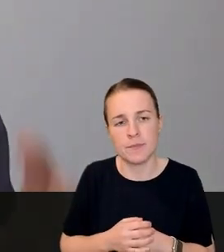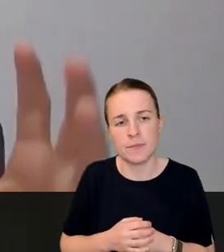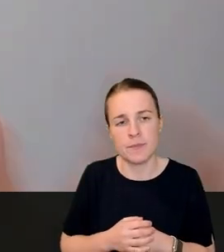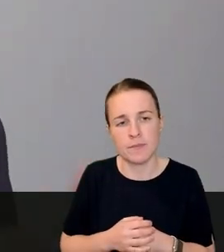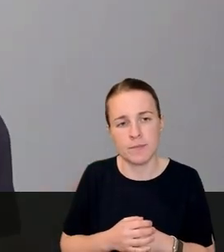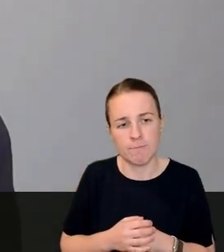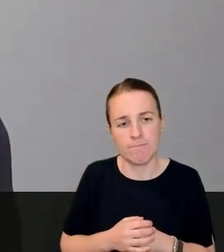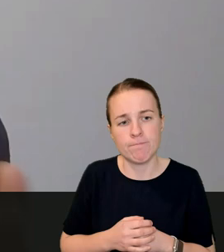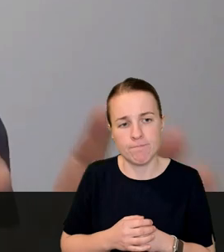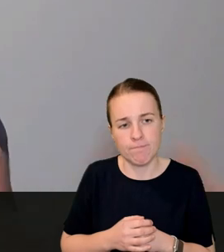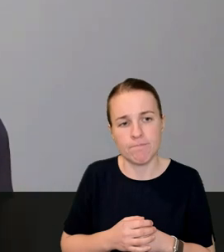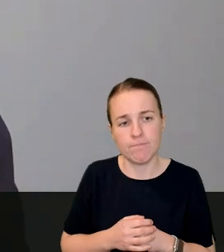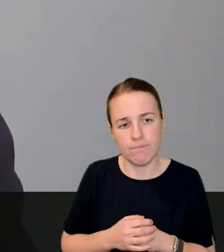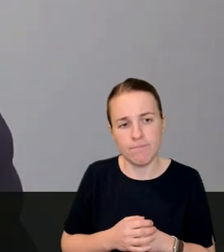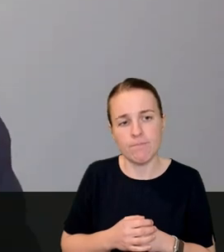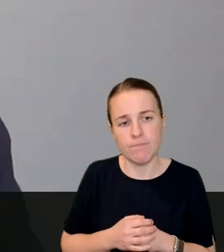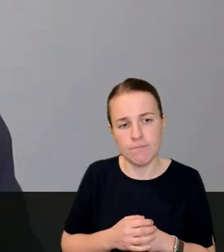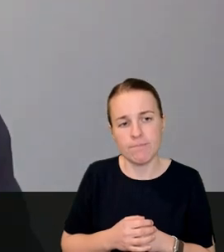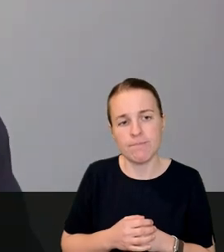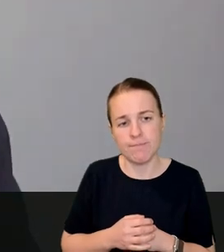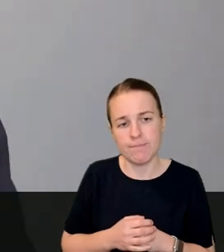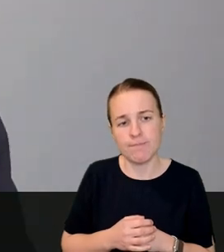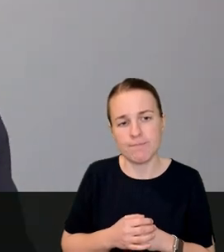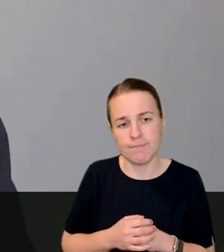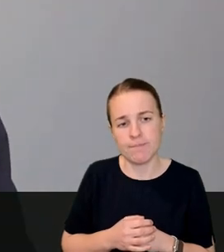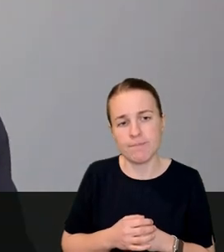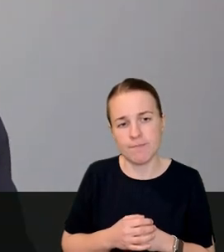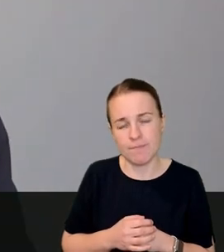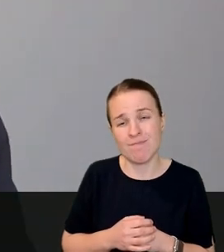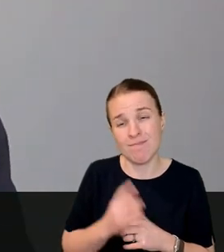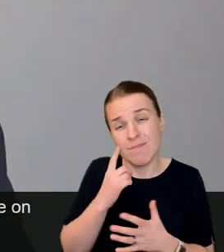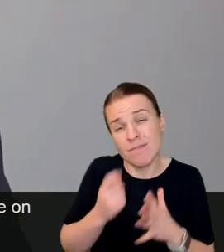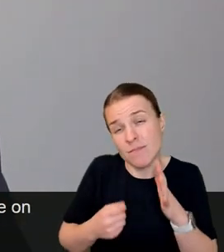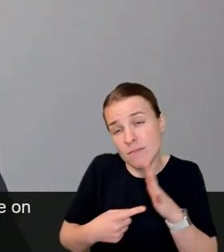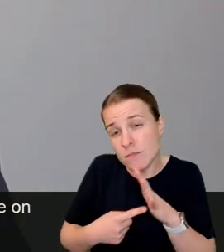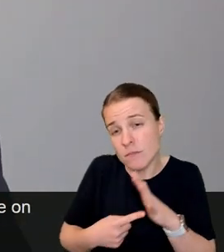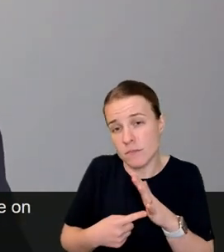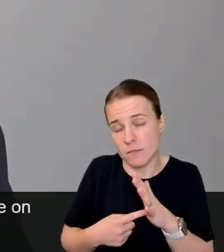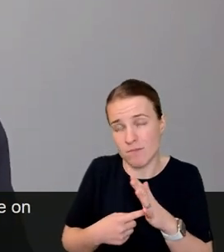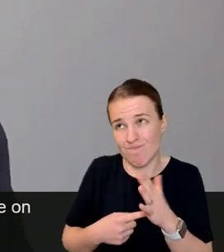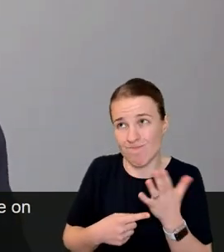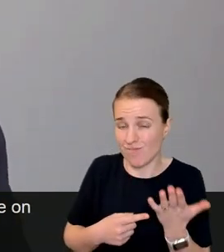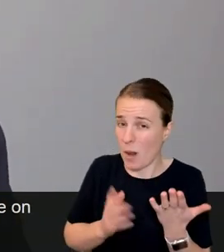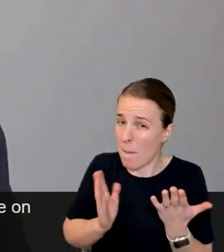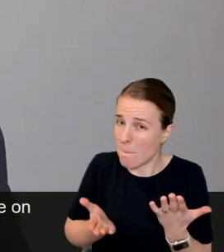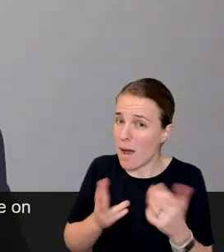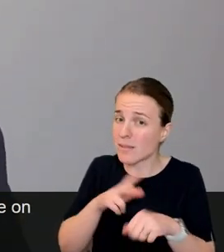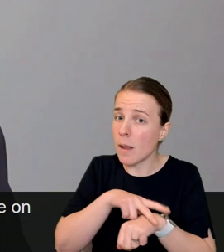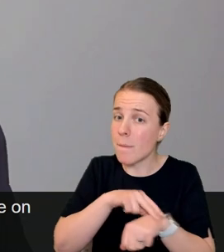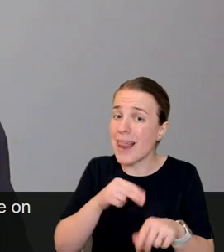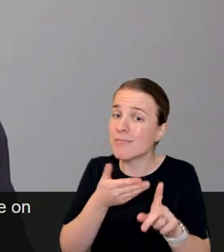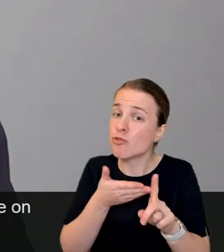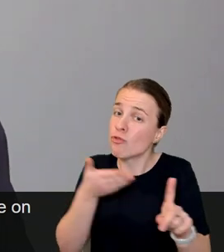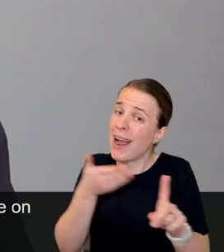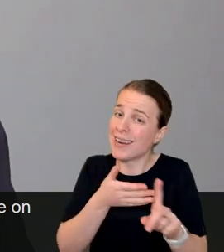to, on the one hand, recognise the huge progress the police have made over the last 20